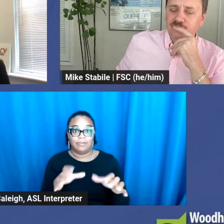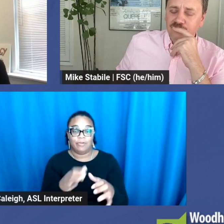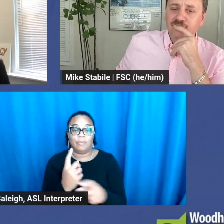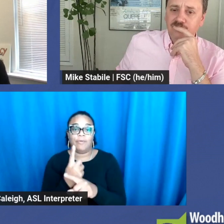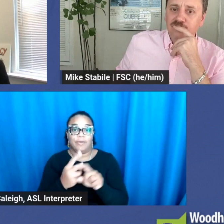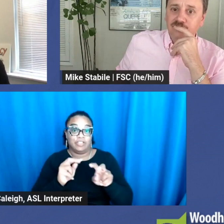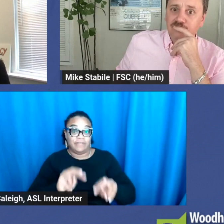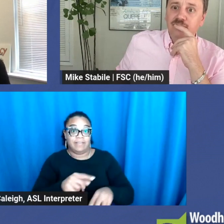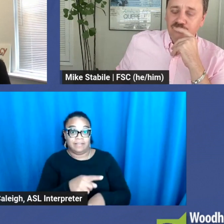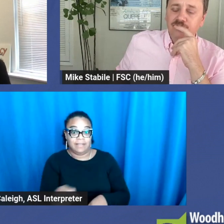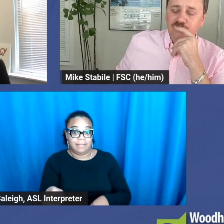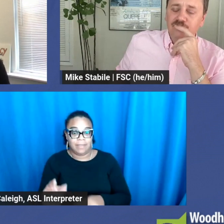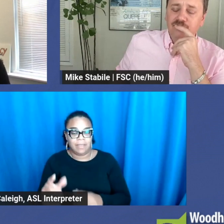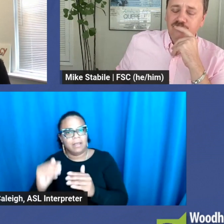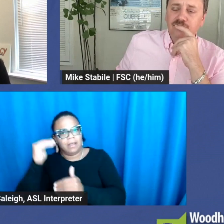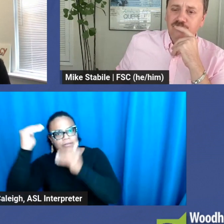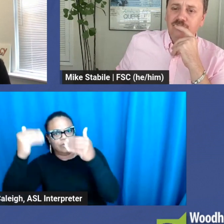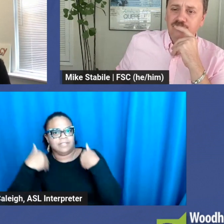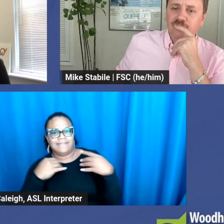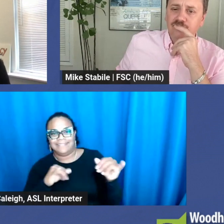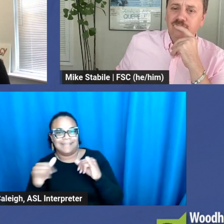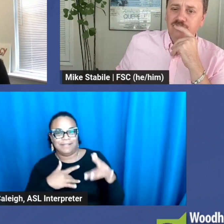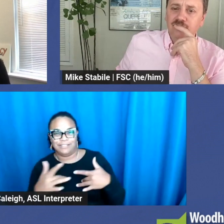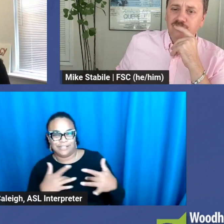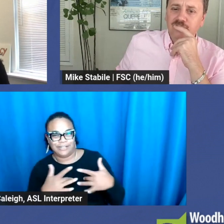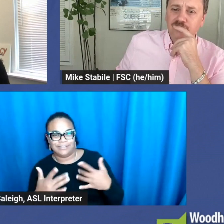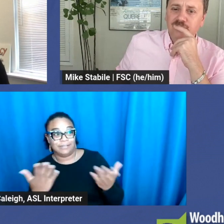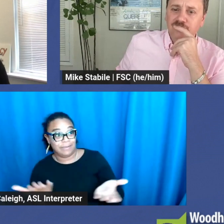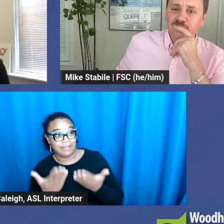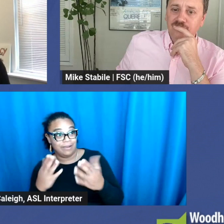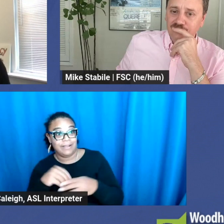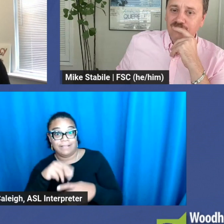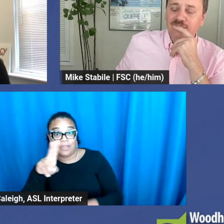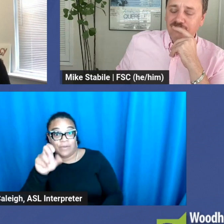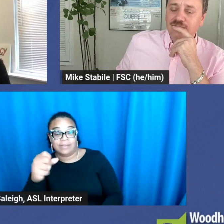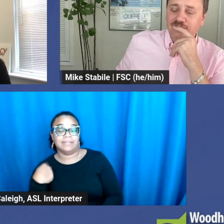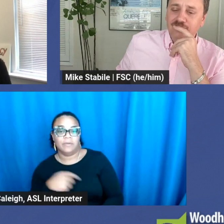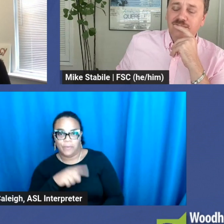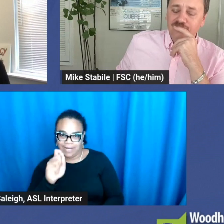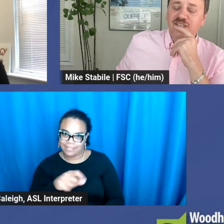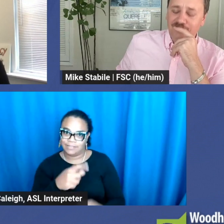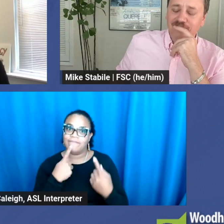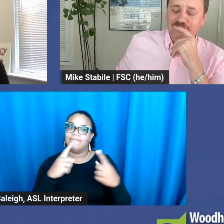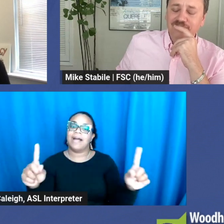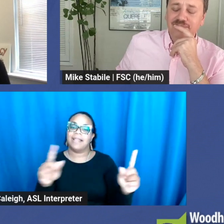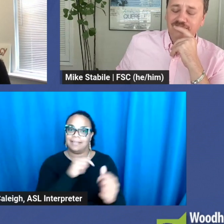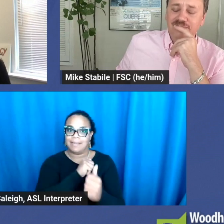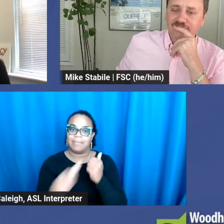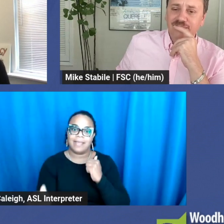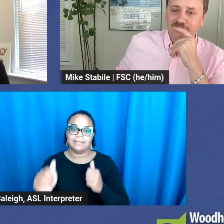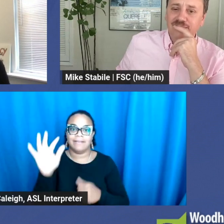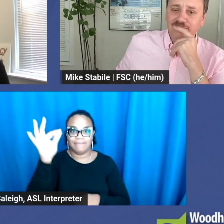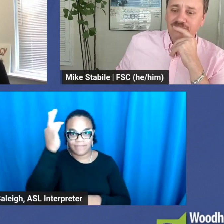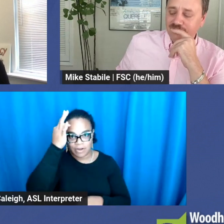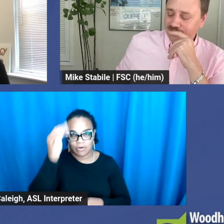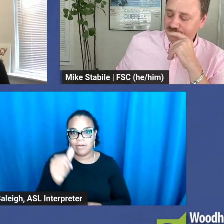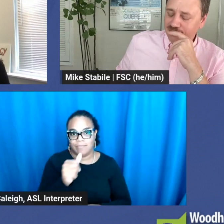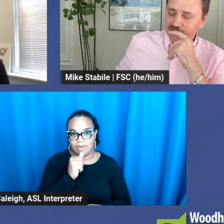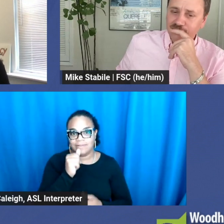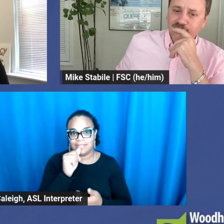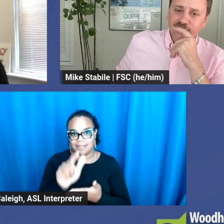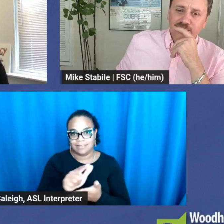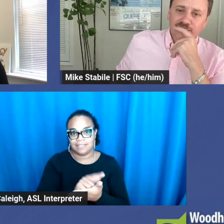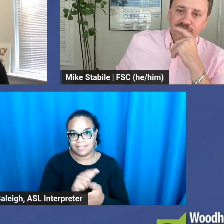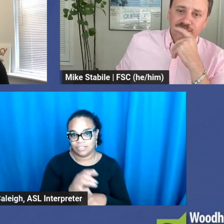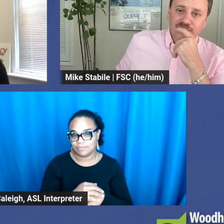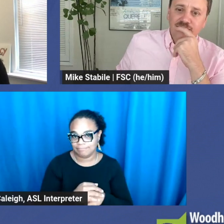concerns that adults have too. And what we really need to do in the United States is finally pass federal privacy legislation. We are one